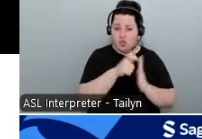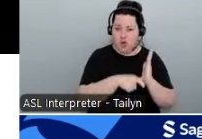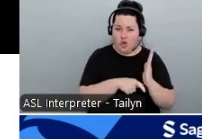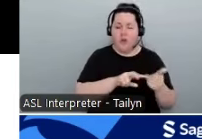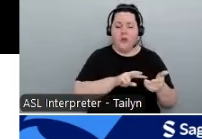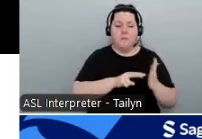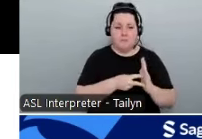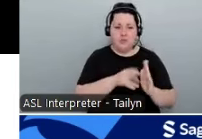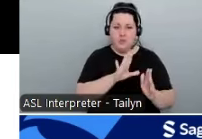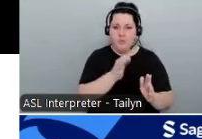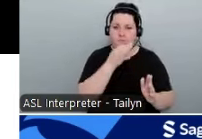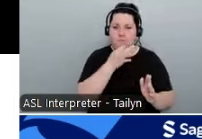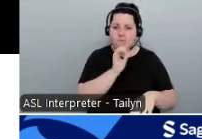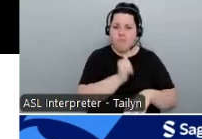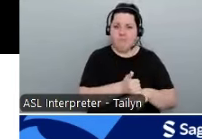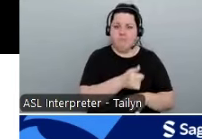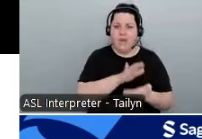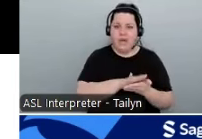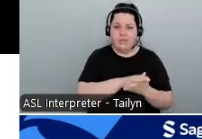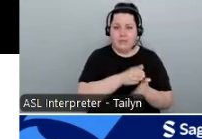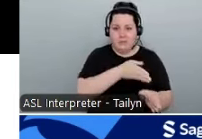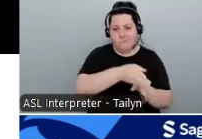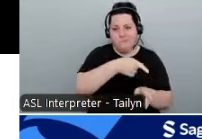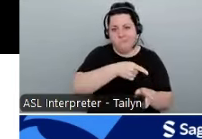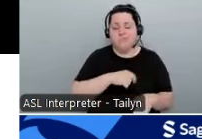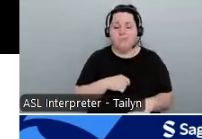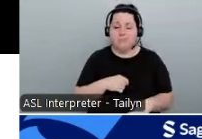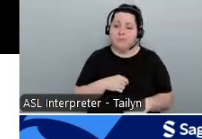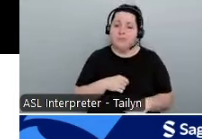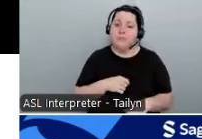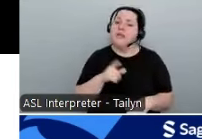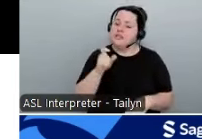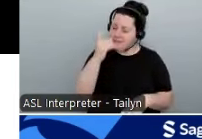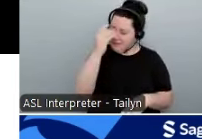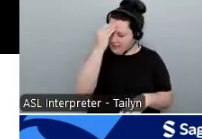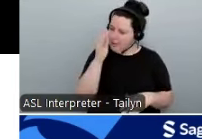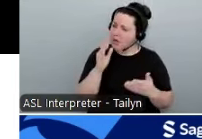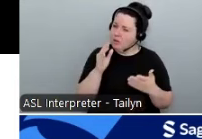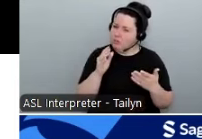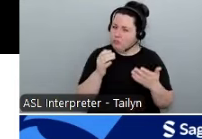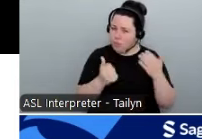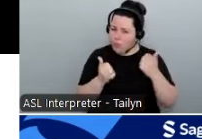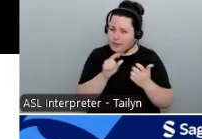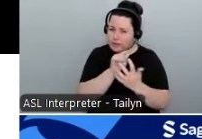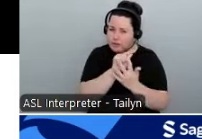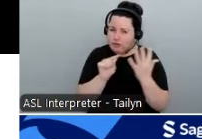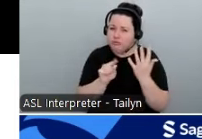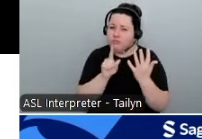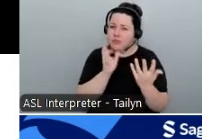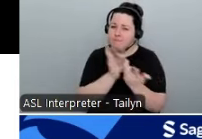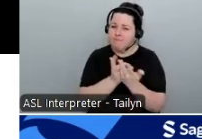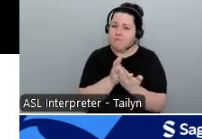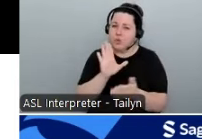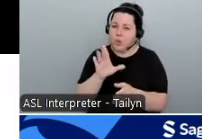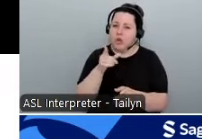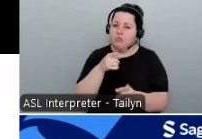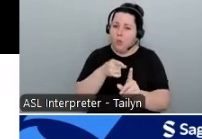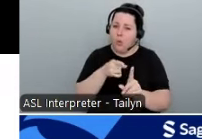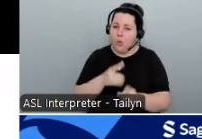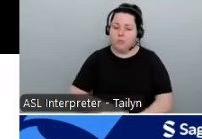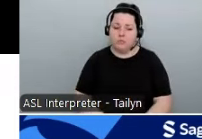establish your expertise in an academic field. Think strategically about which formats align with your career goals.